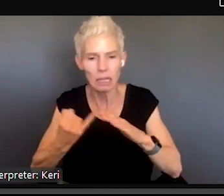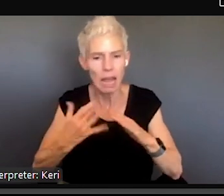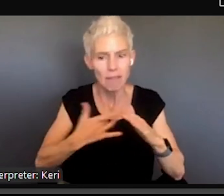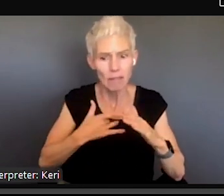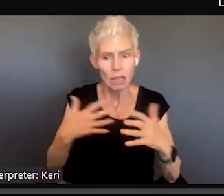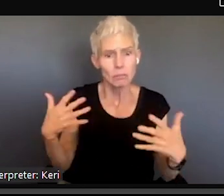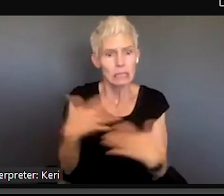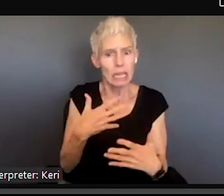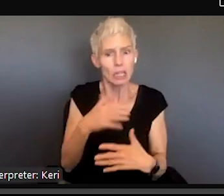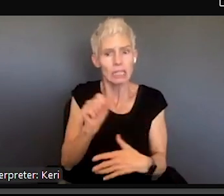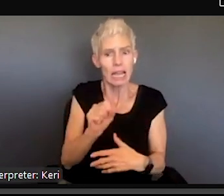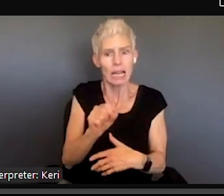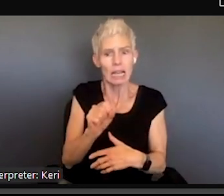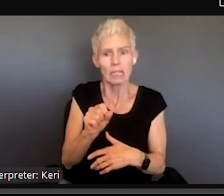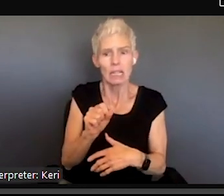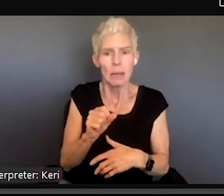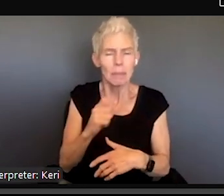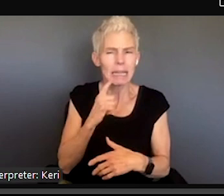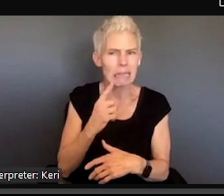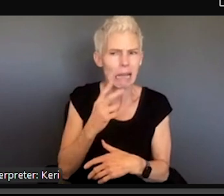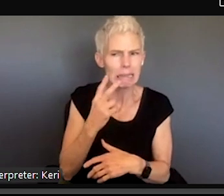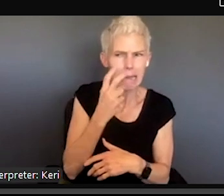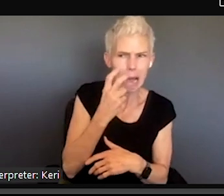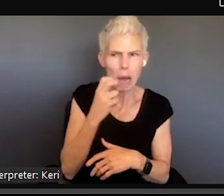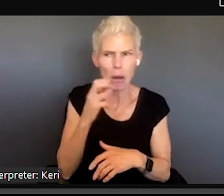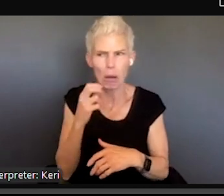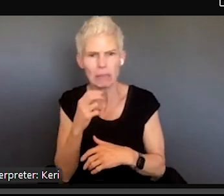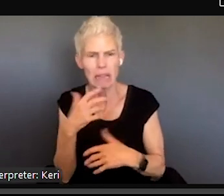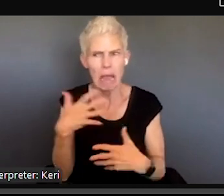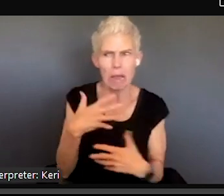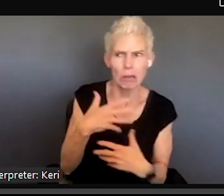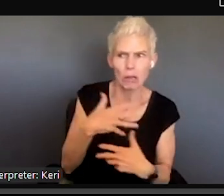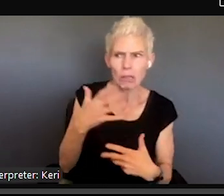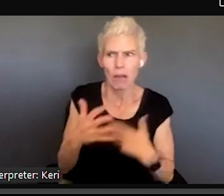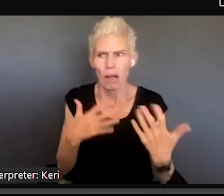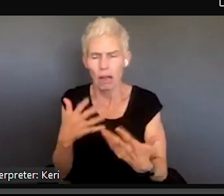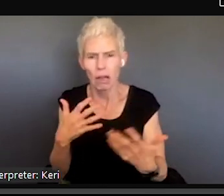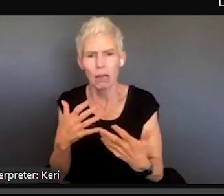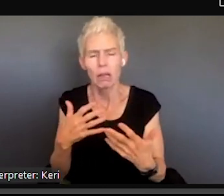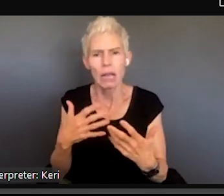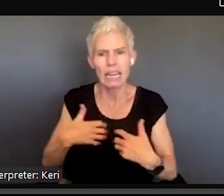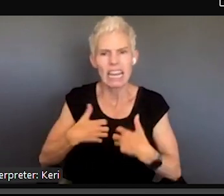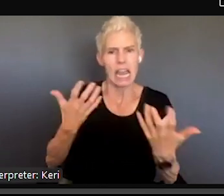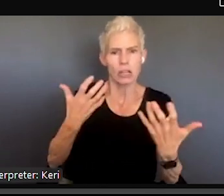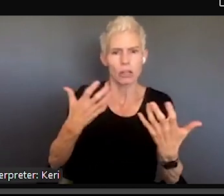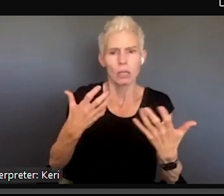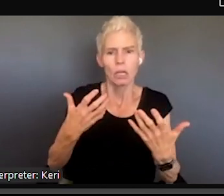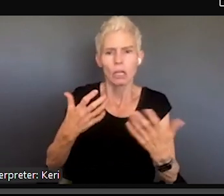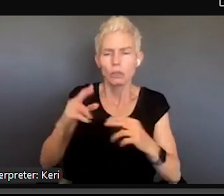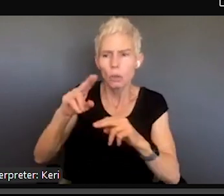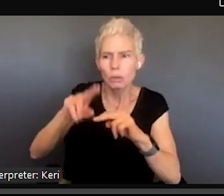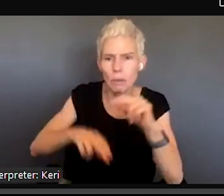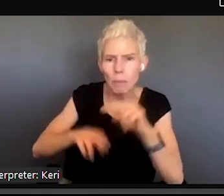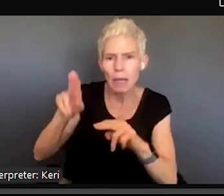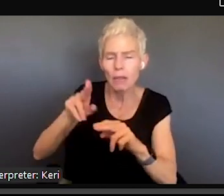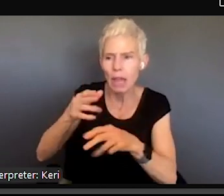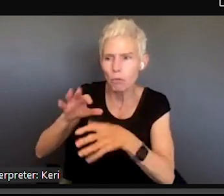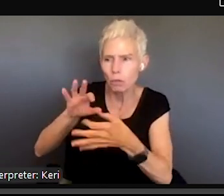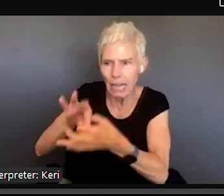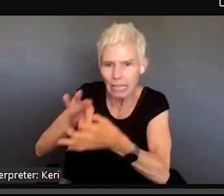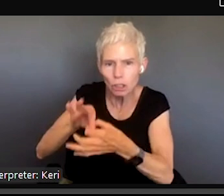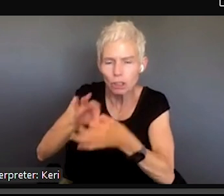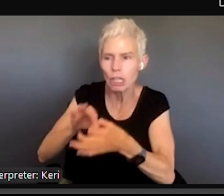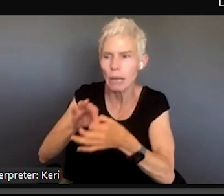because it builds a lot of skepticism and anger. And so having someone to build that credibility and that relationship and the